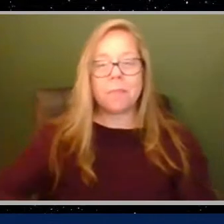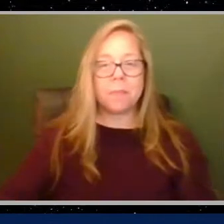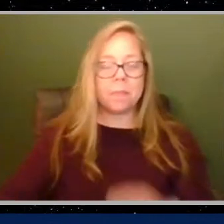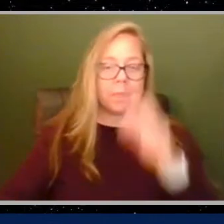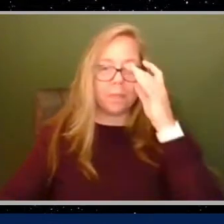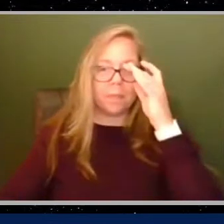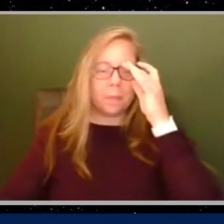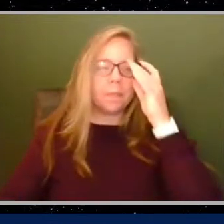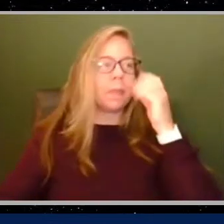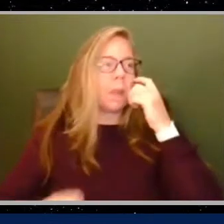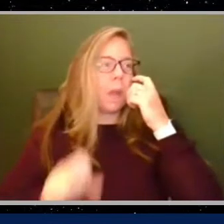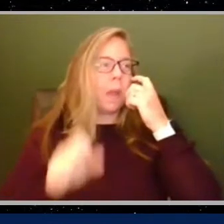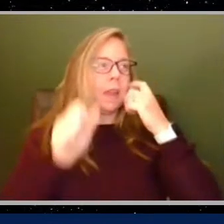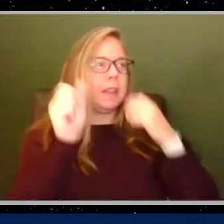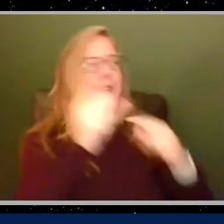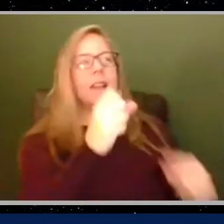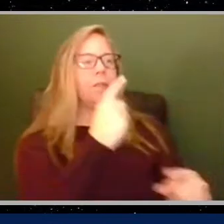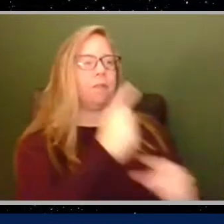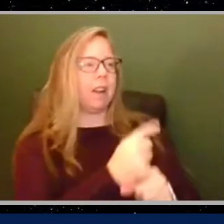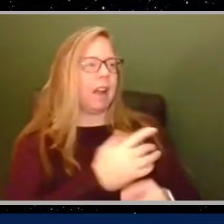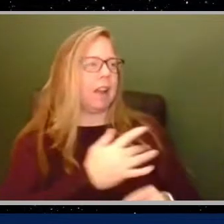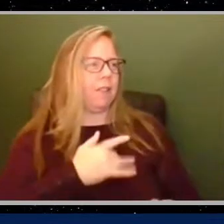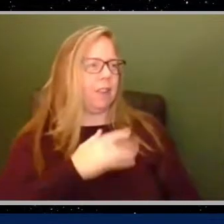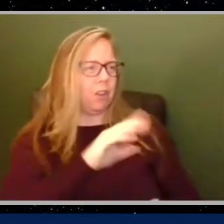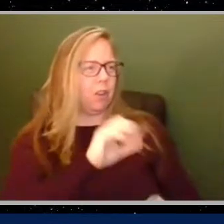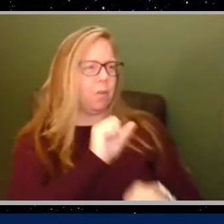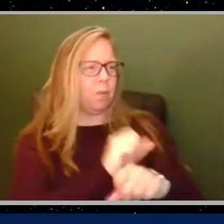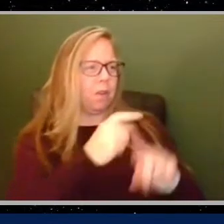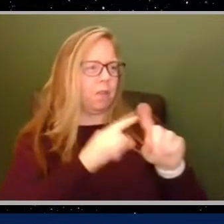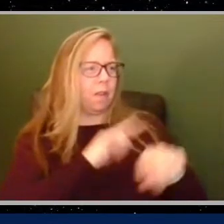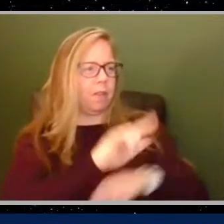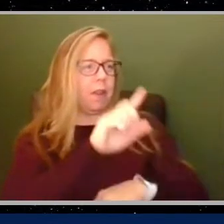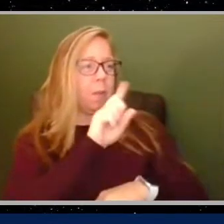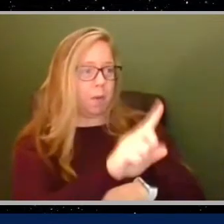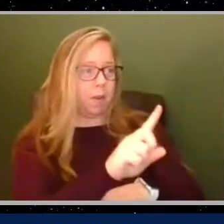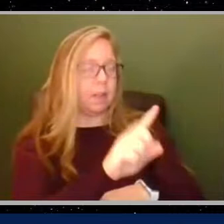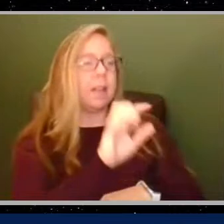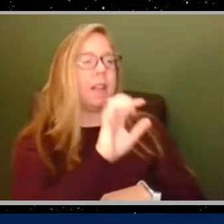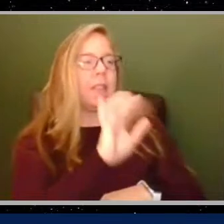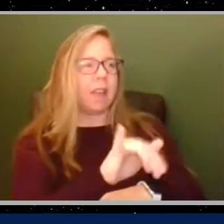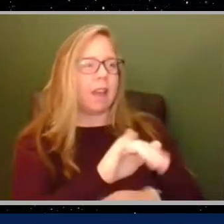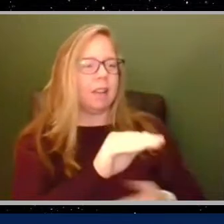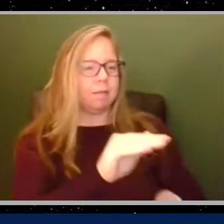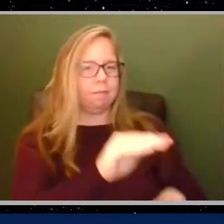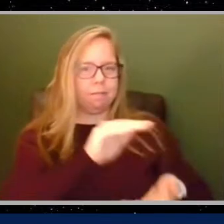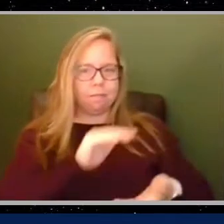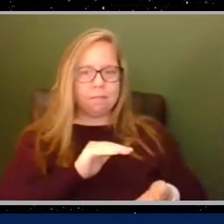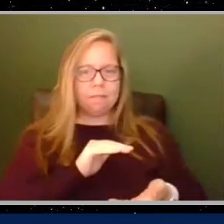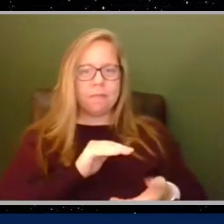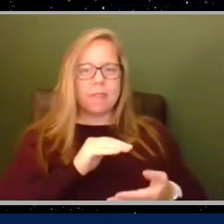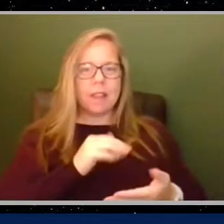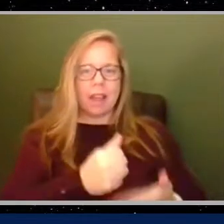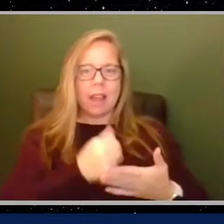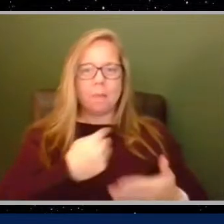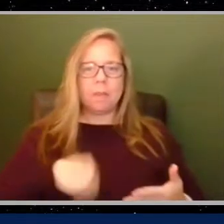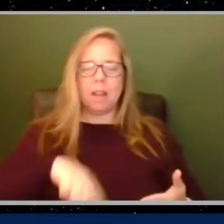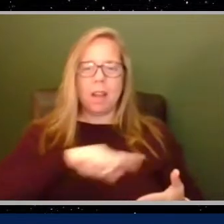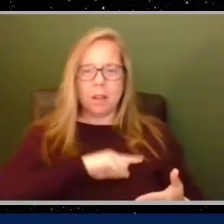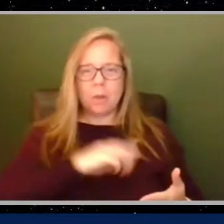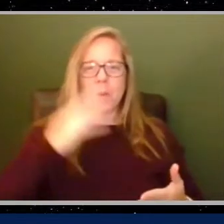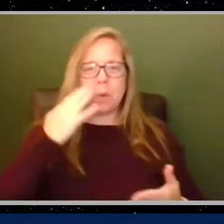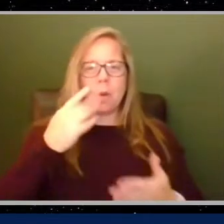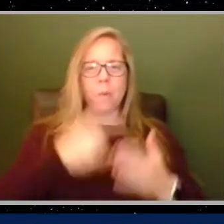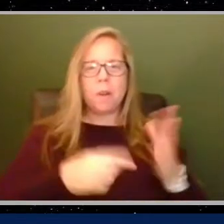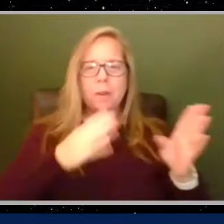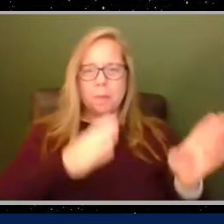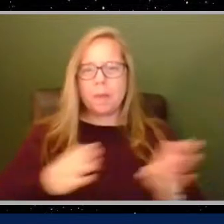that's possibly the work that you guys did in flight 1 was what led to the subsequent flights that some of the flight 1